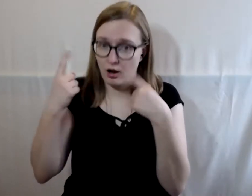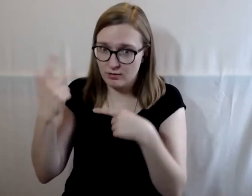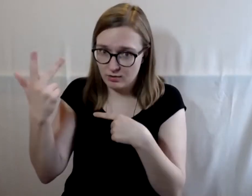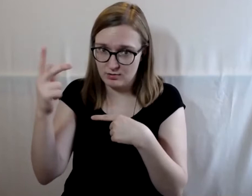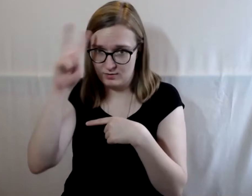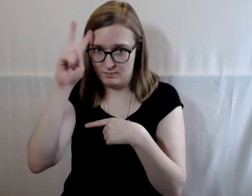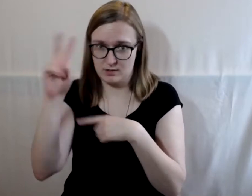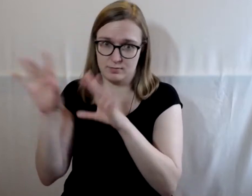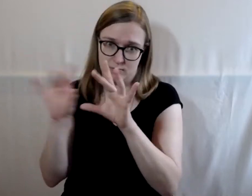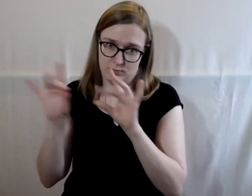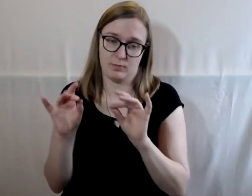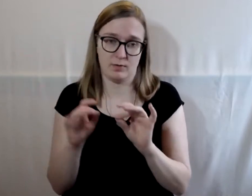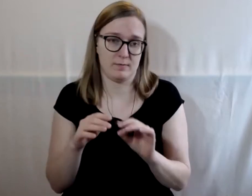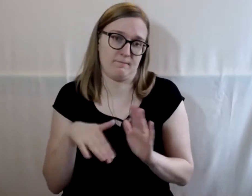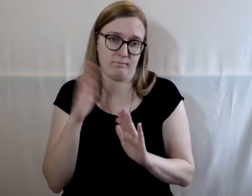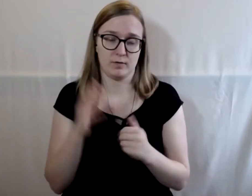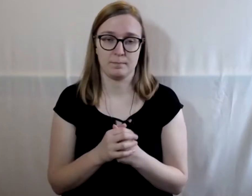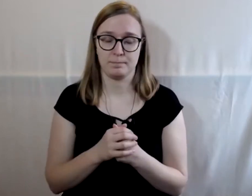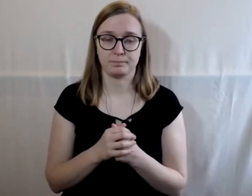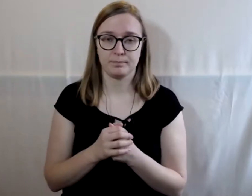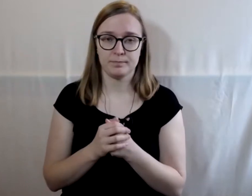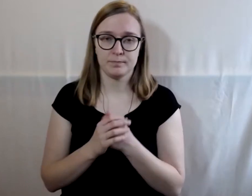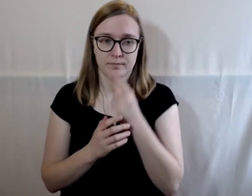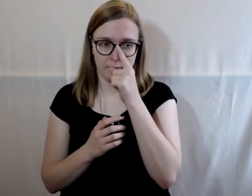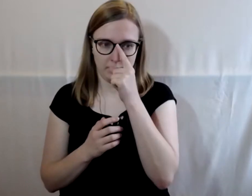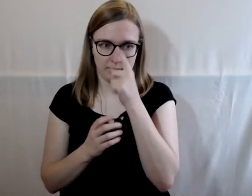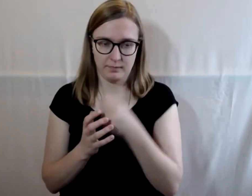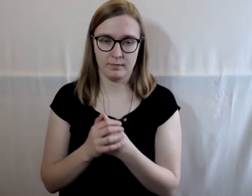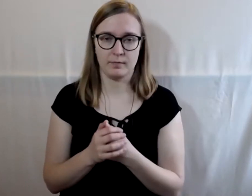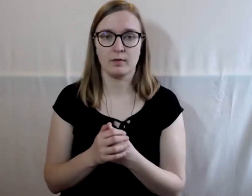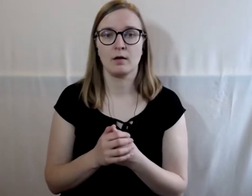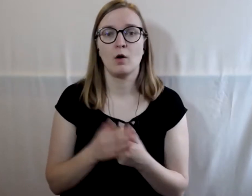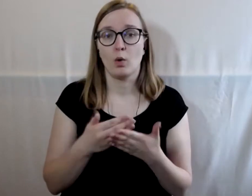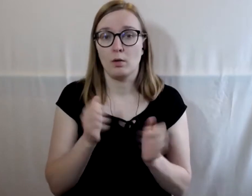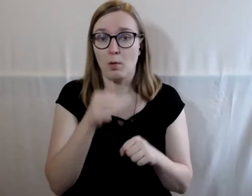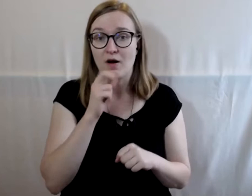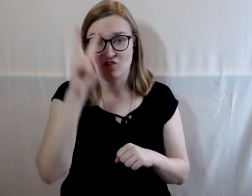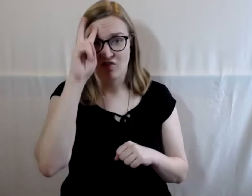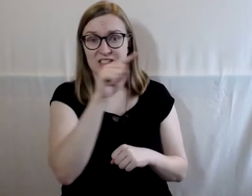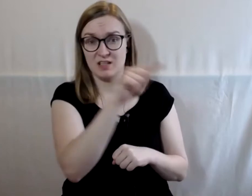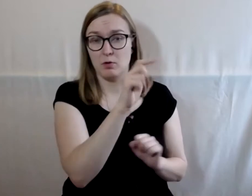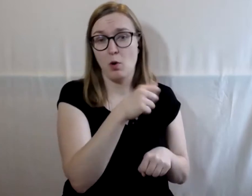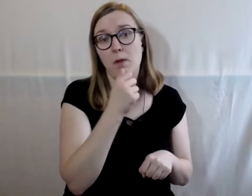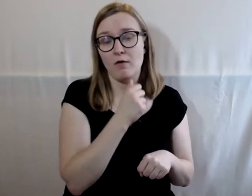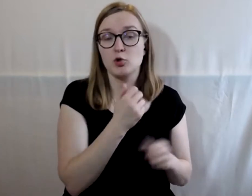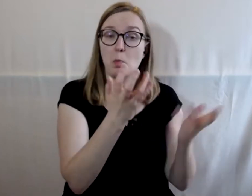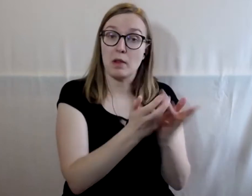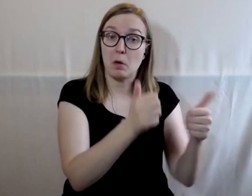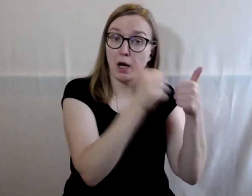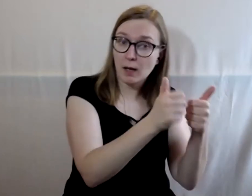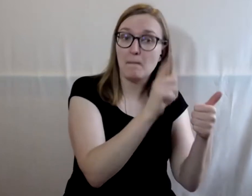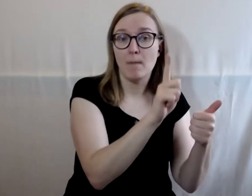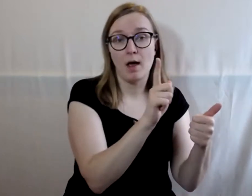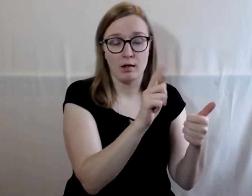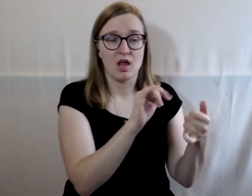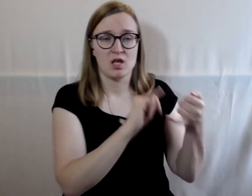it might perform well in maths and science, but in history, its curriculum